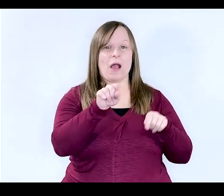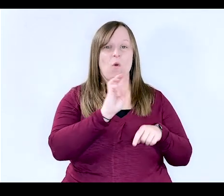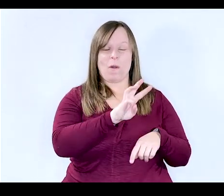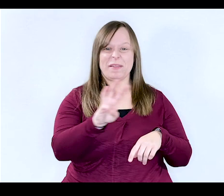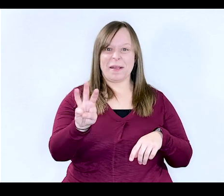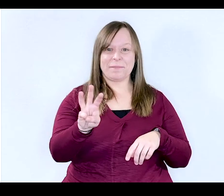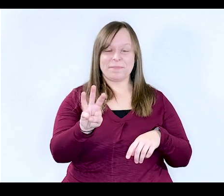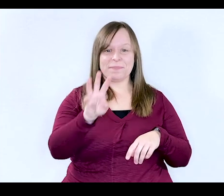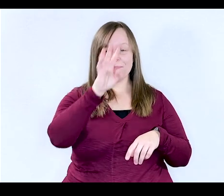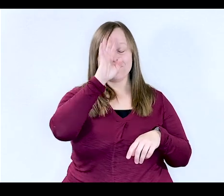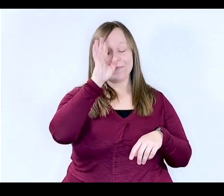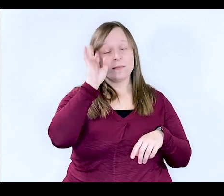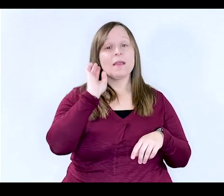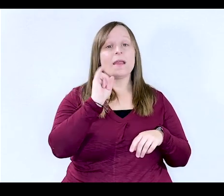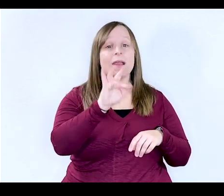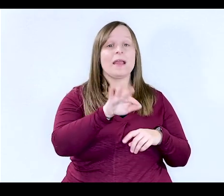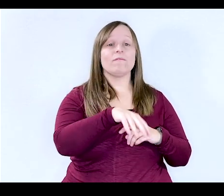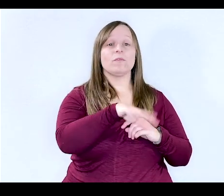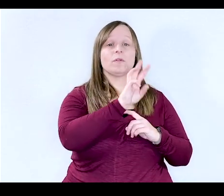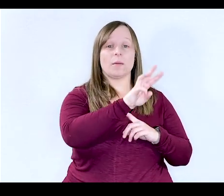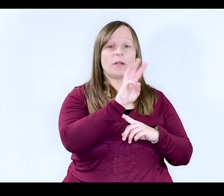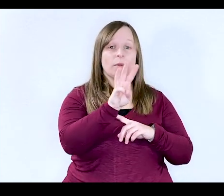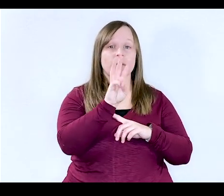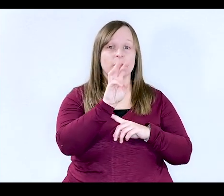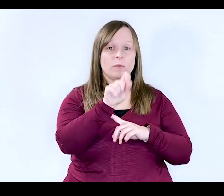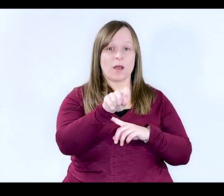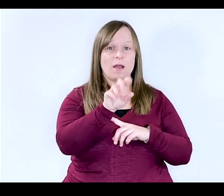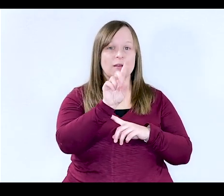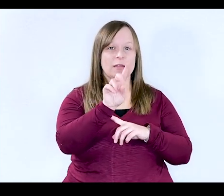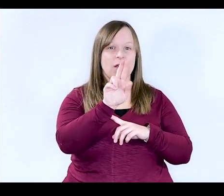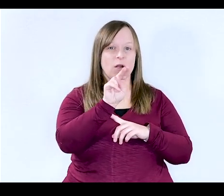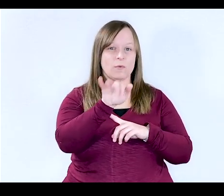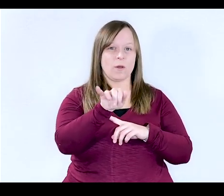our webpage. If you go to